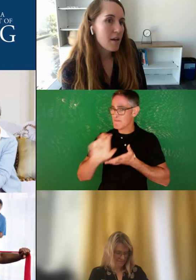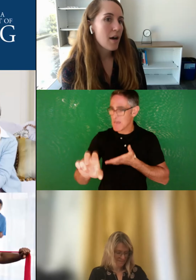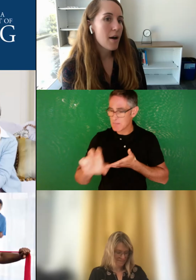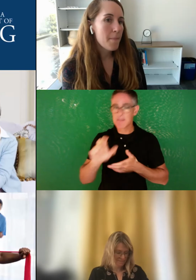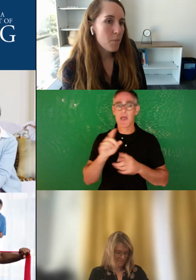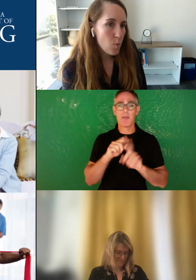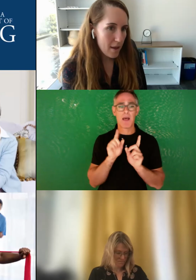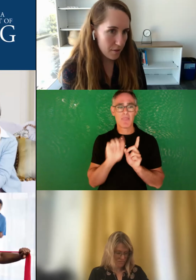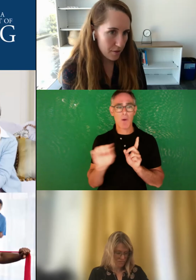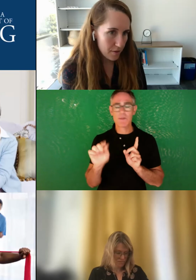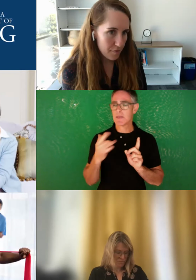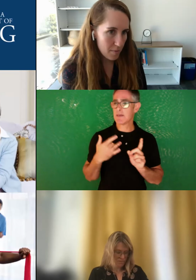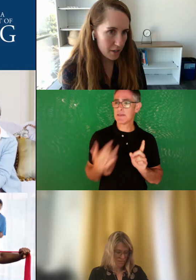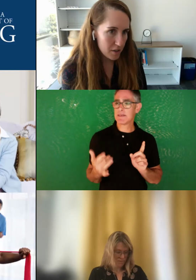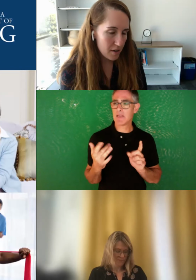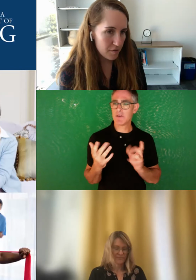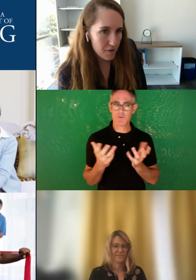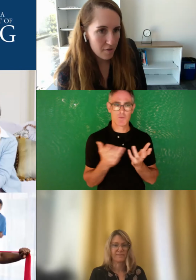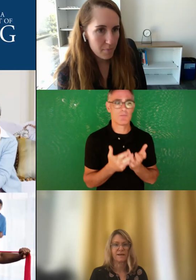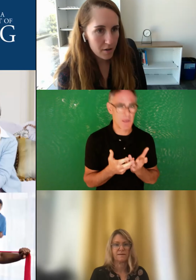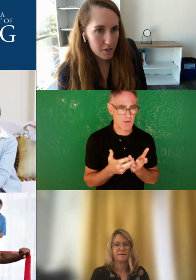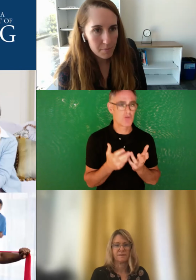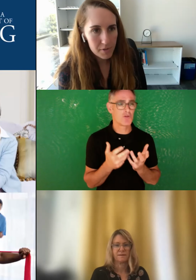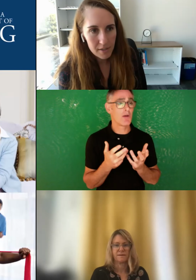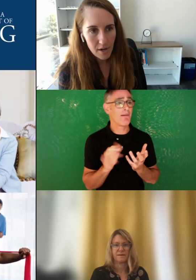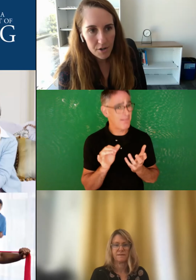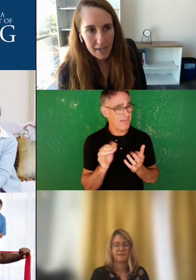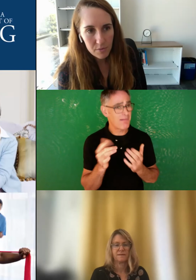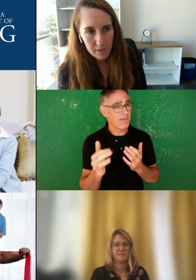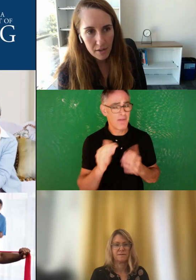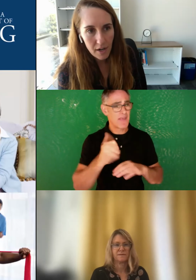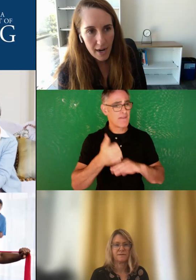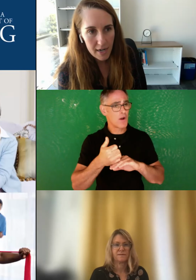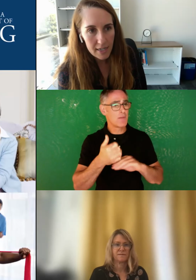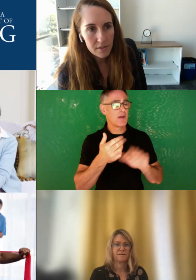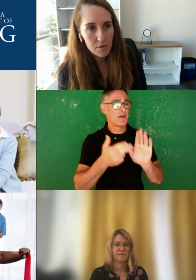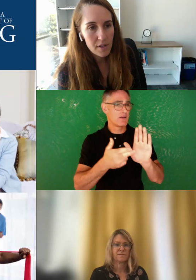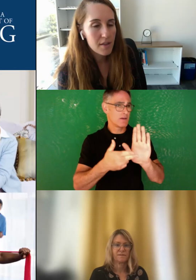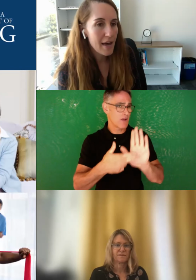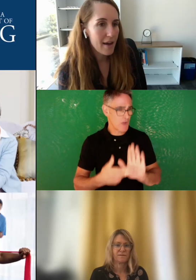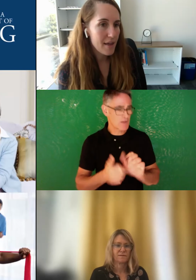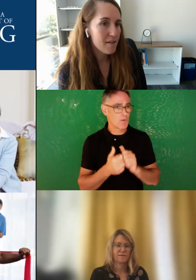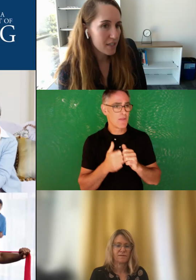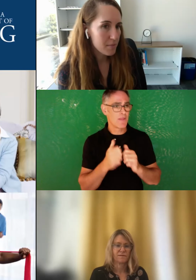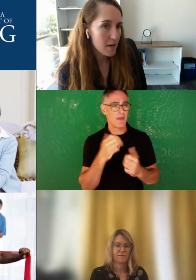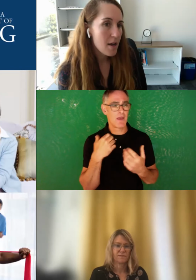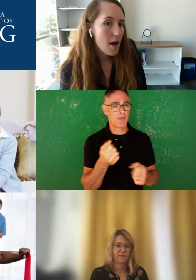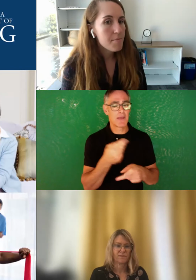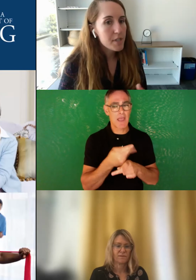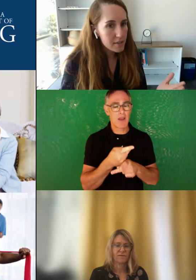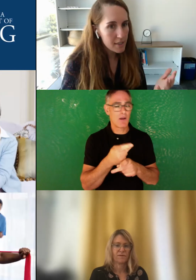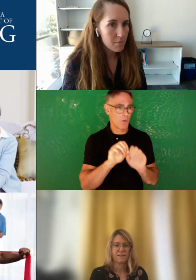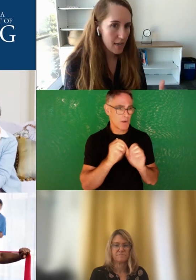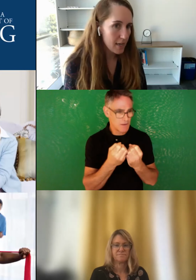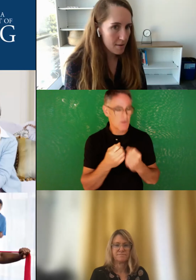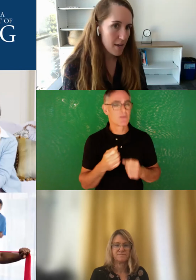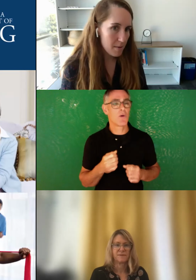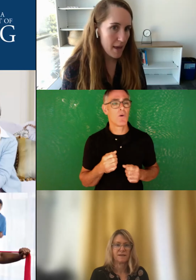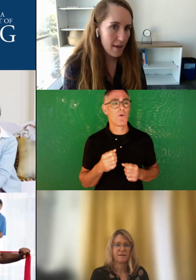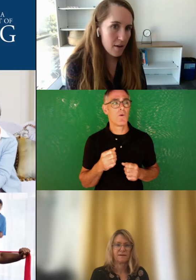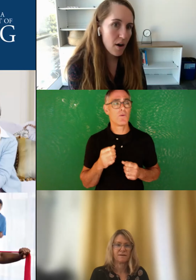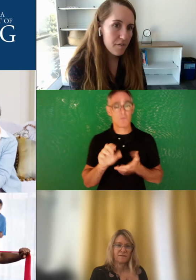trend with formation of partnerships and contracts with healthcare entities, so that investment does seem like